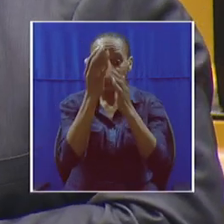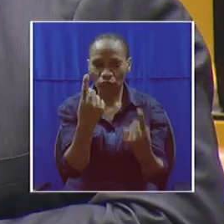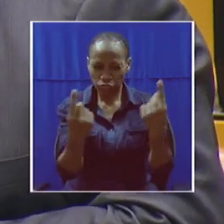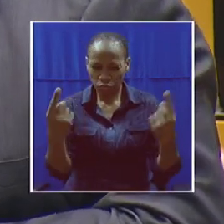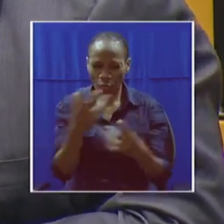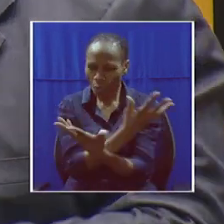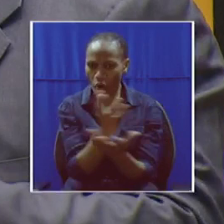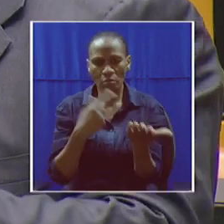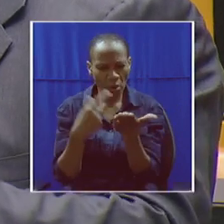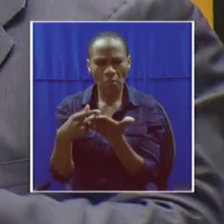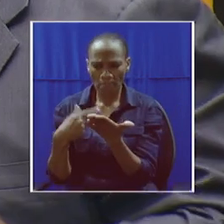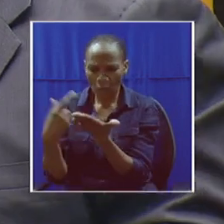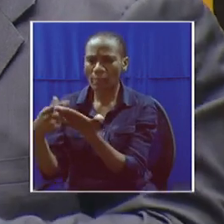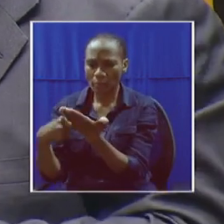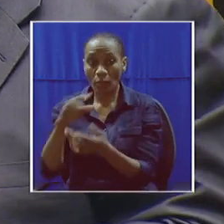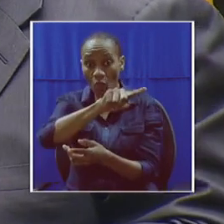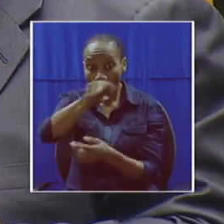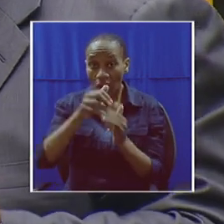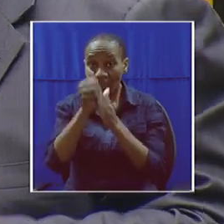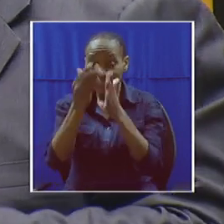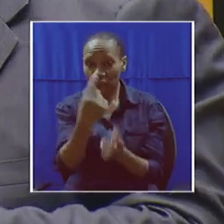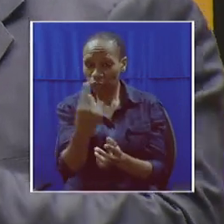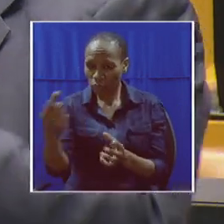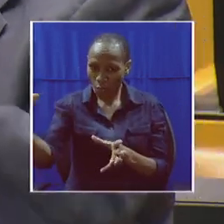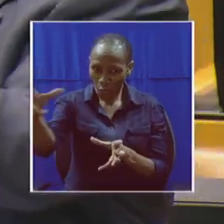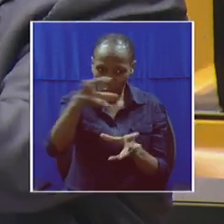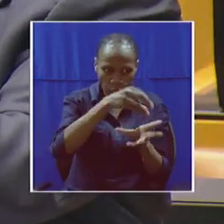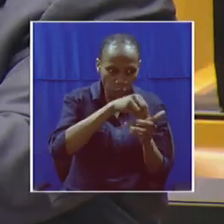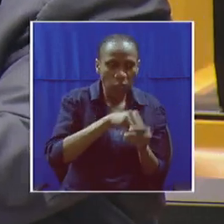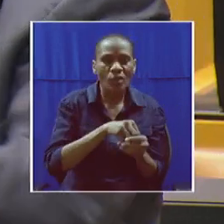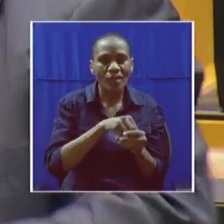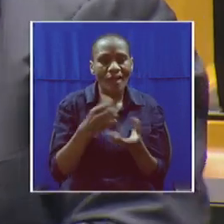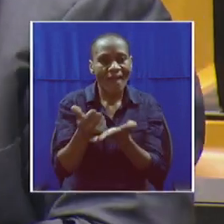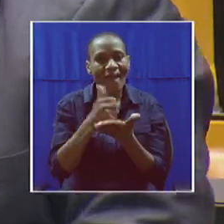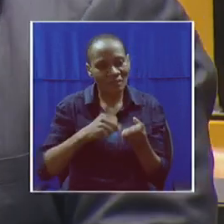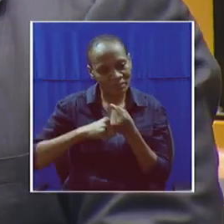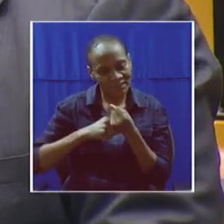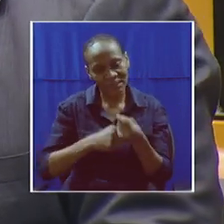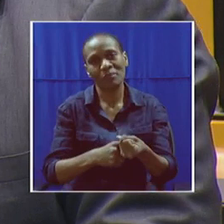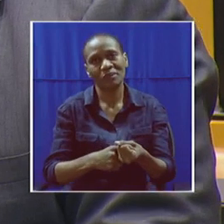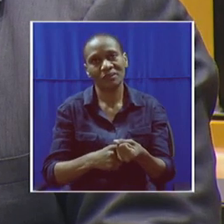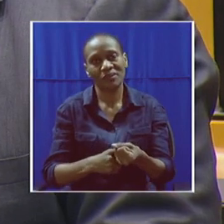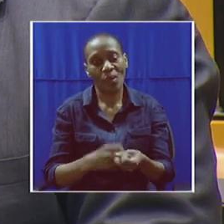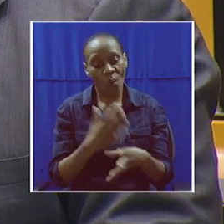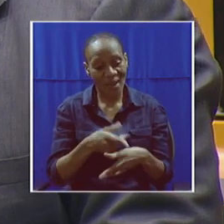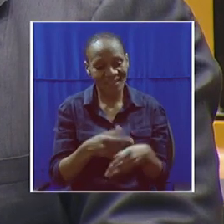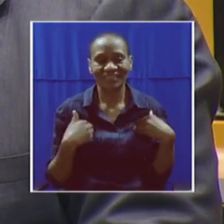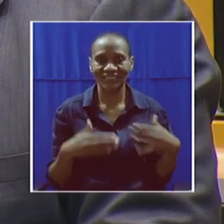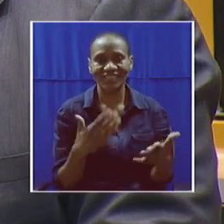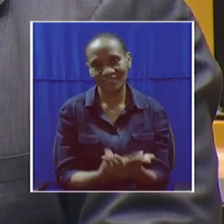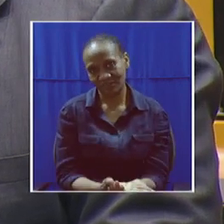leadership that's relevant to ring the support for for this